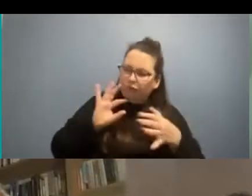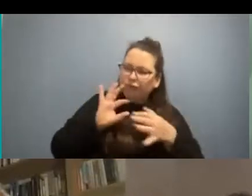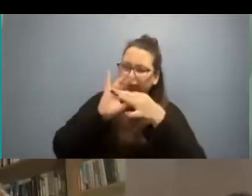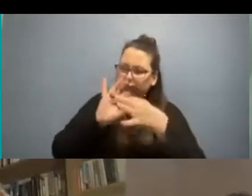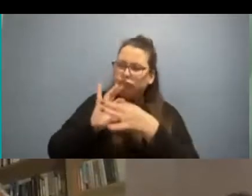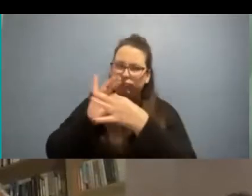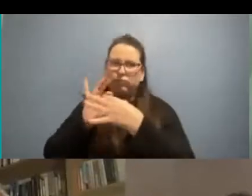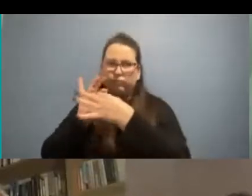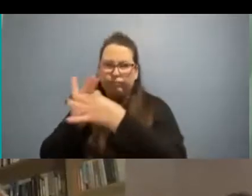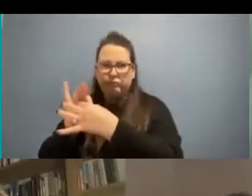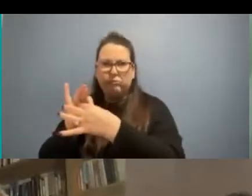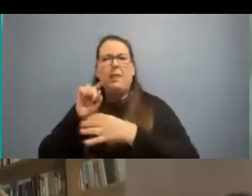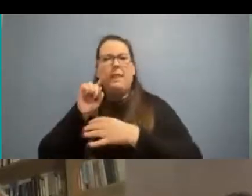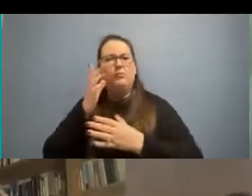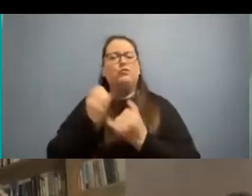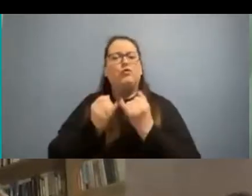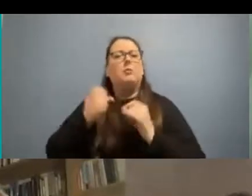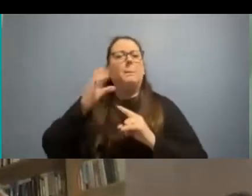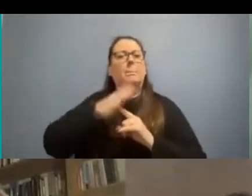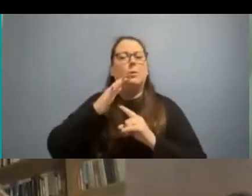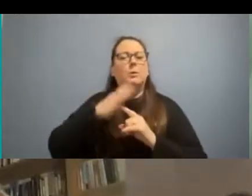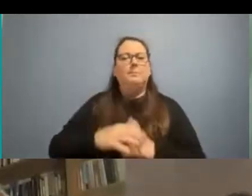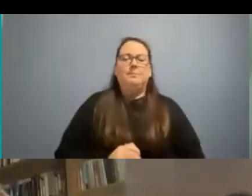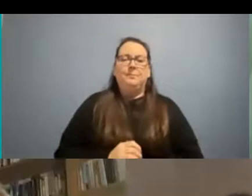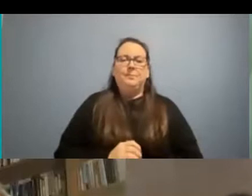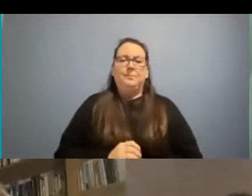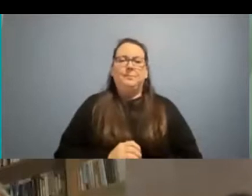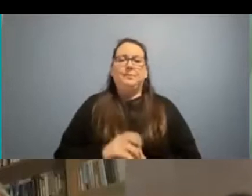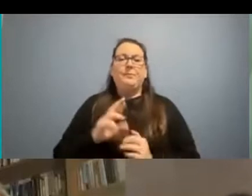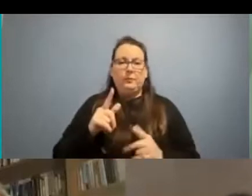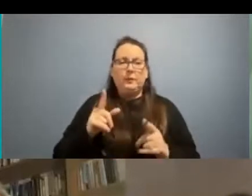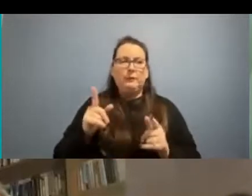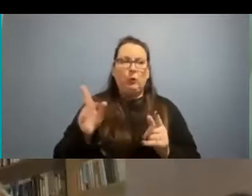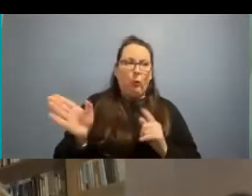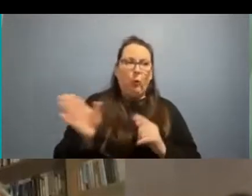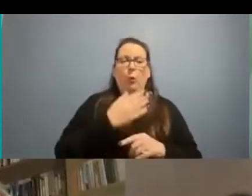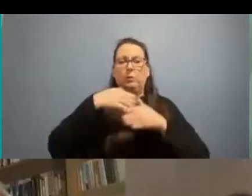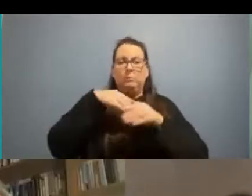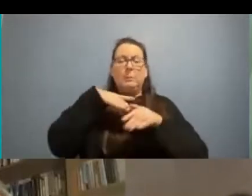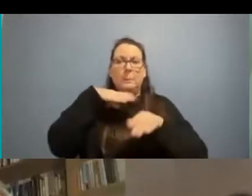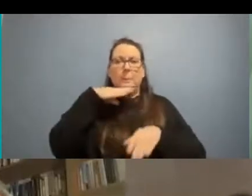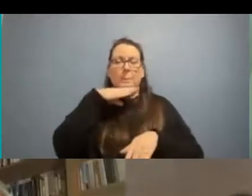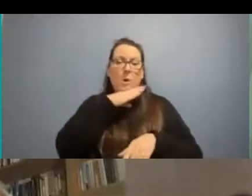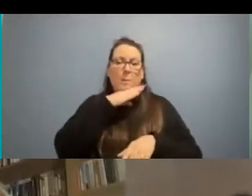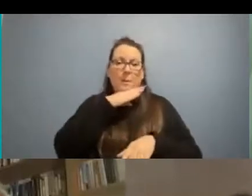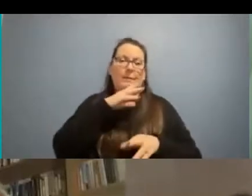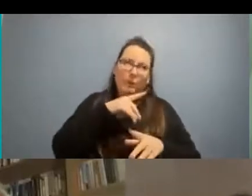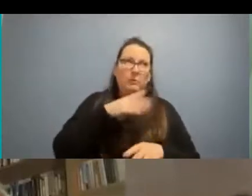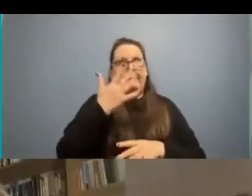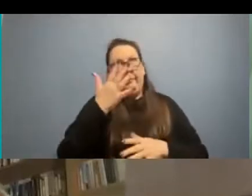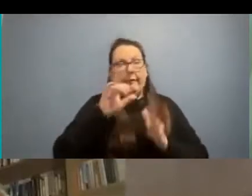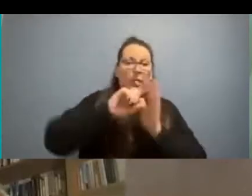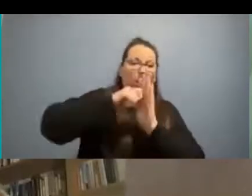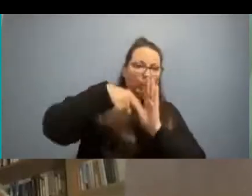is all about. And for me, for all of us in Melbourne, as we go into this fifth lockdown, we